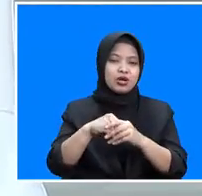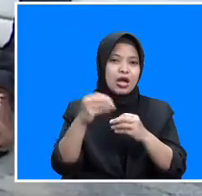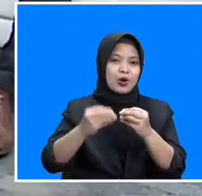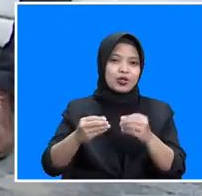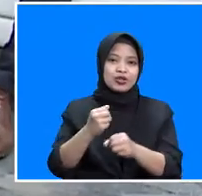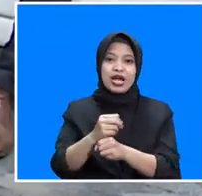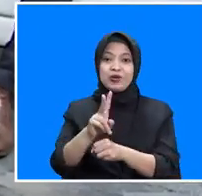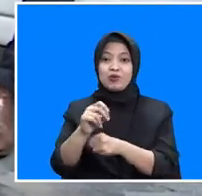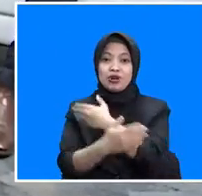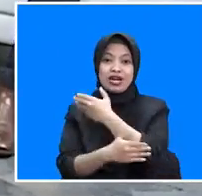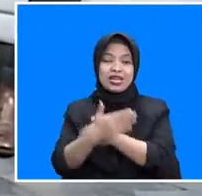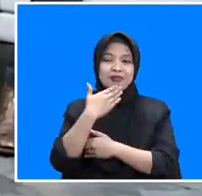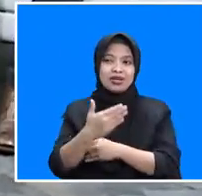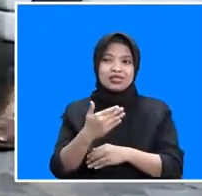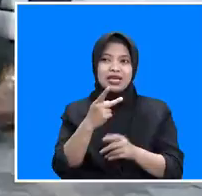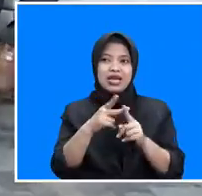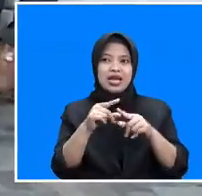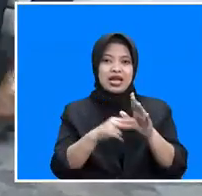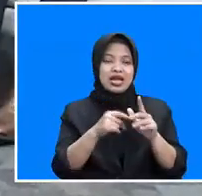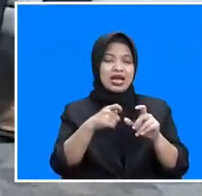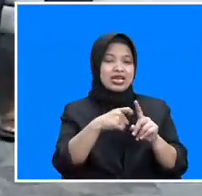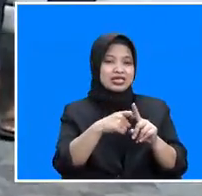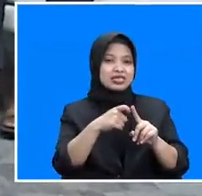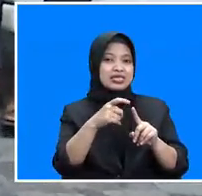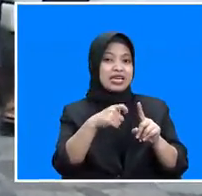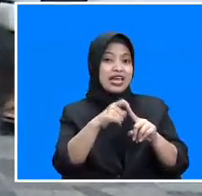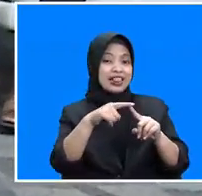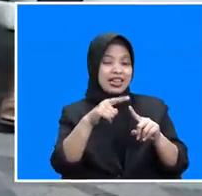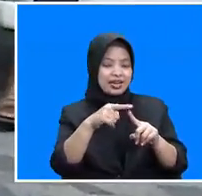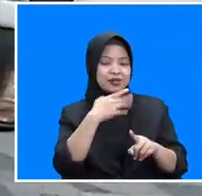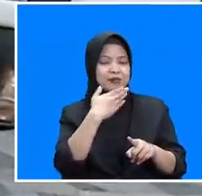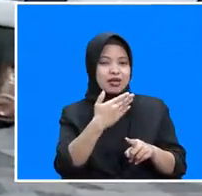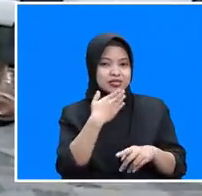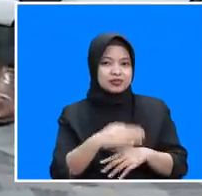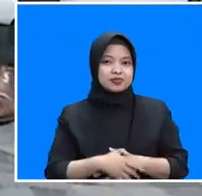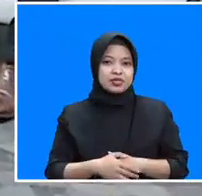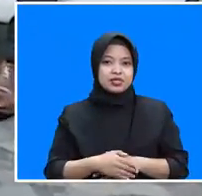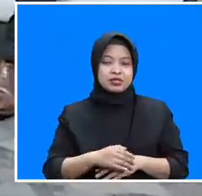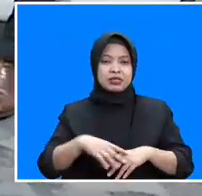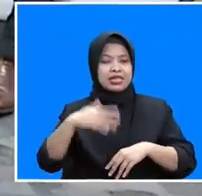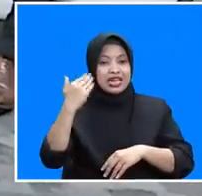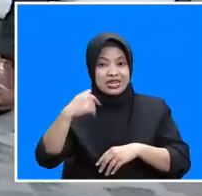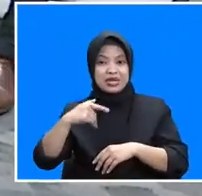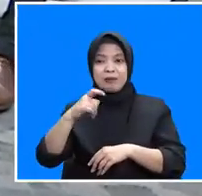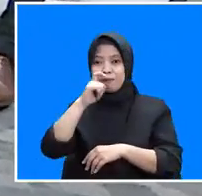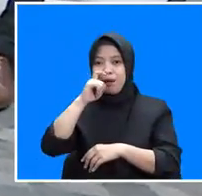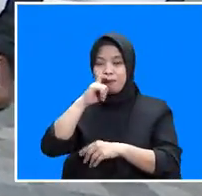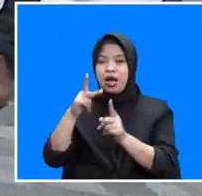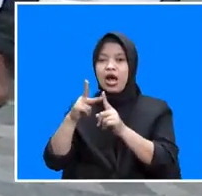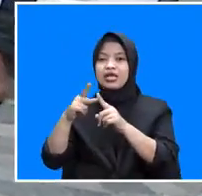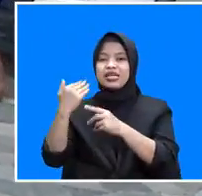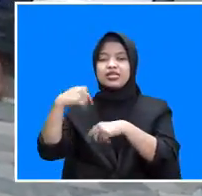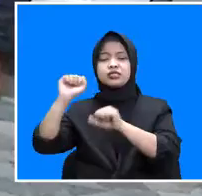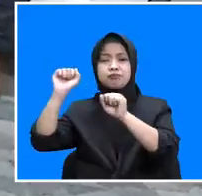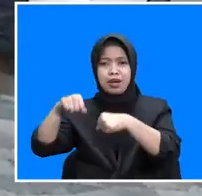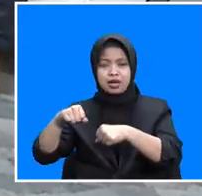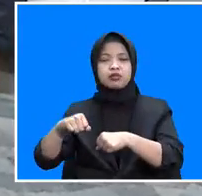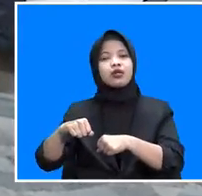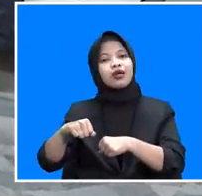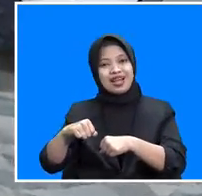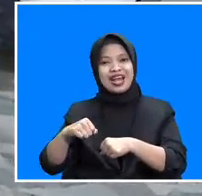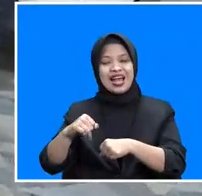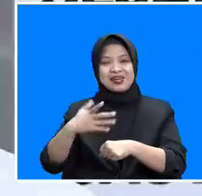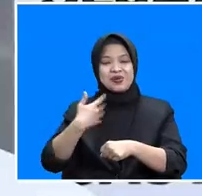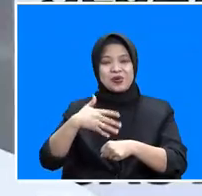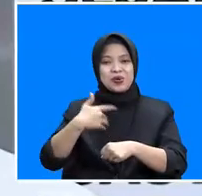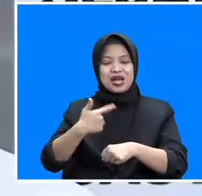Ms. Catherine? Well, thank you so much. I mean, I agree with Mr. Han. It's been an incredibly rich discussion. So